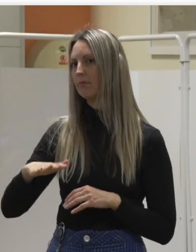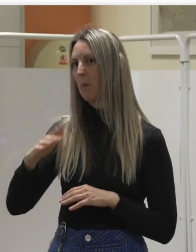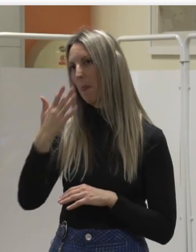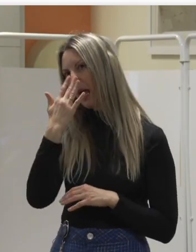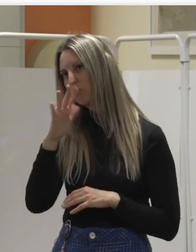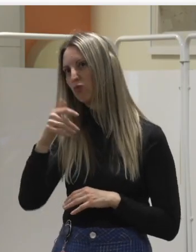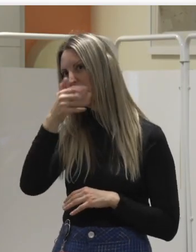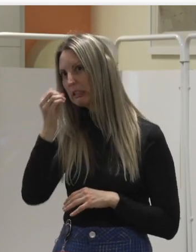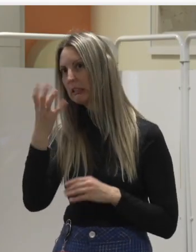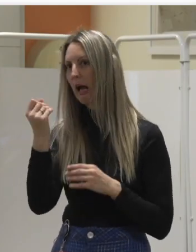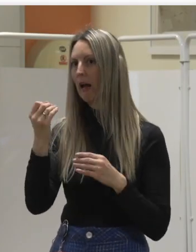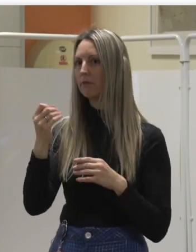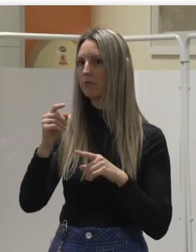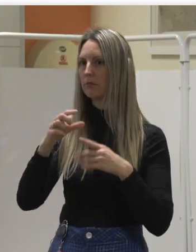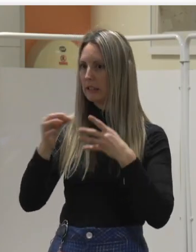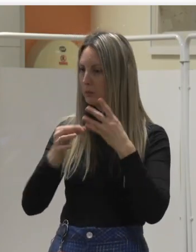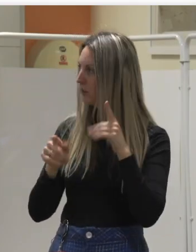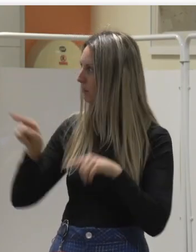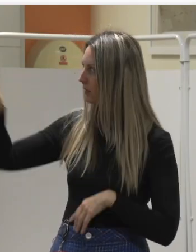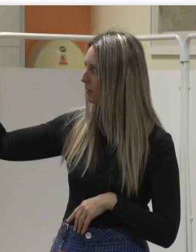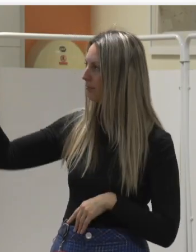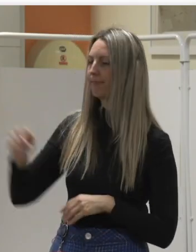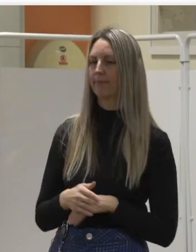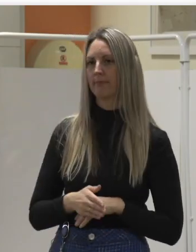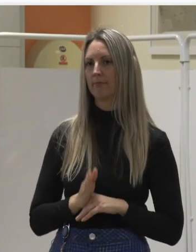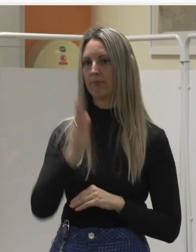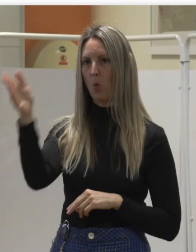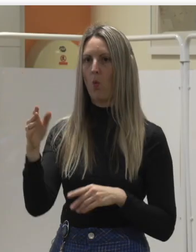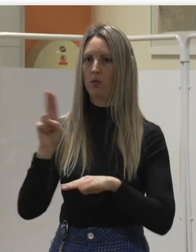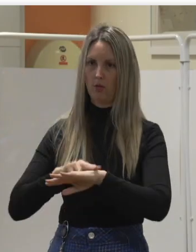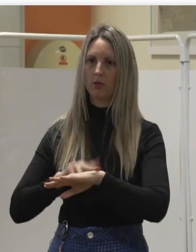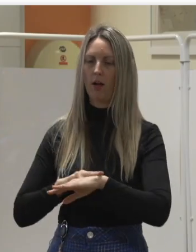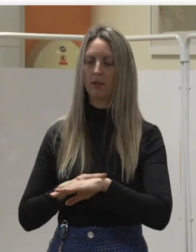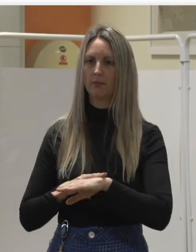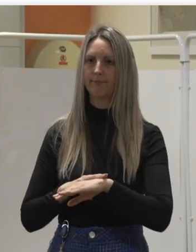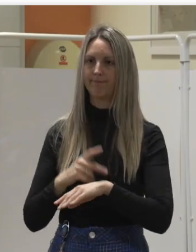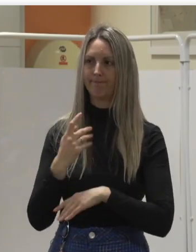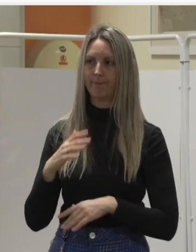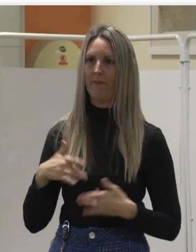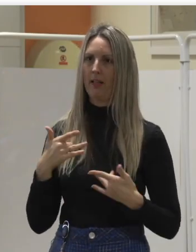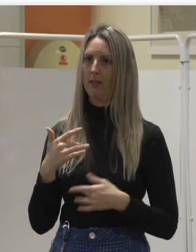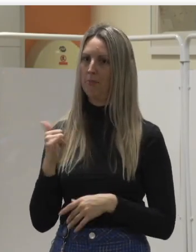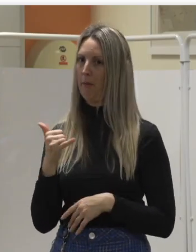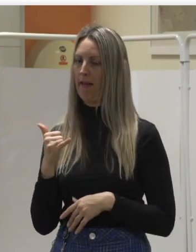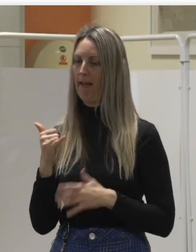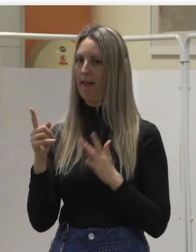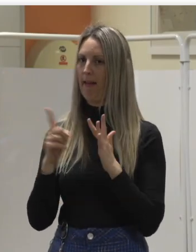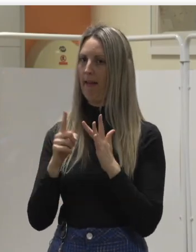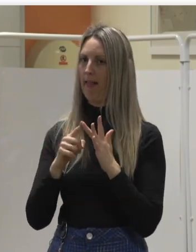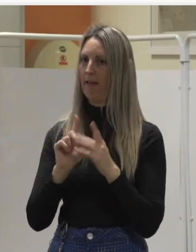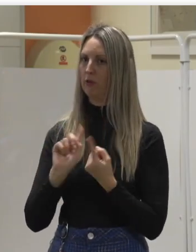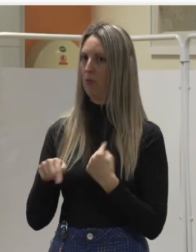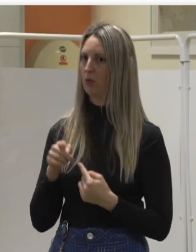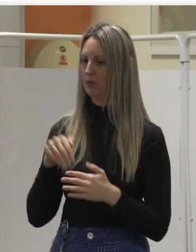symptoms, take them to doctor straight away, because there is an inflammatory response, and a quarter of